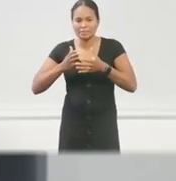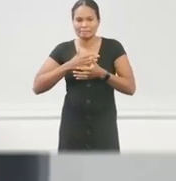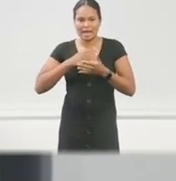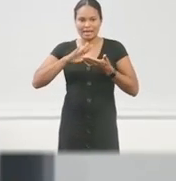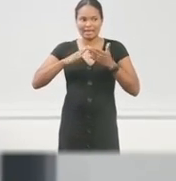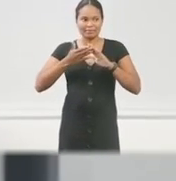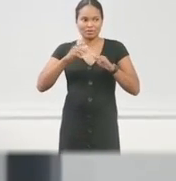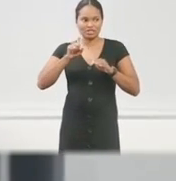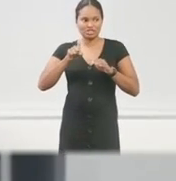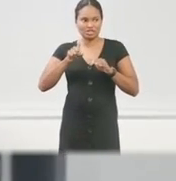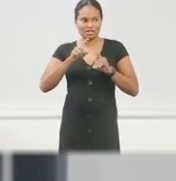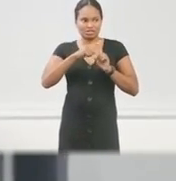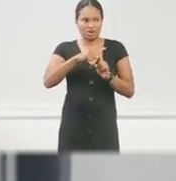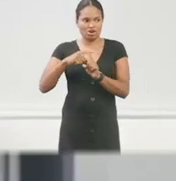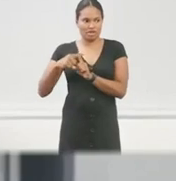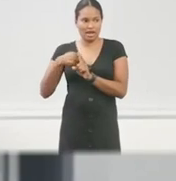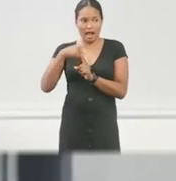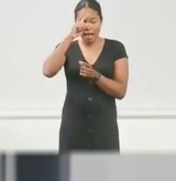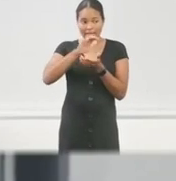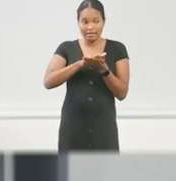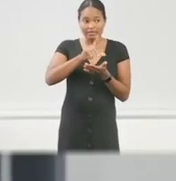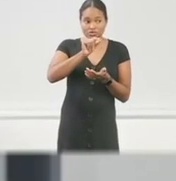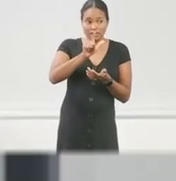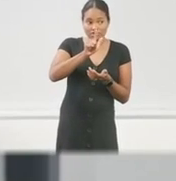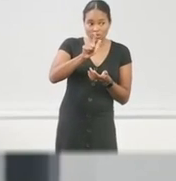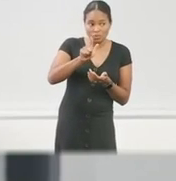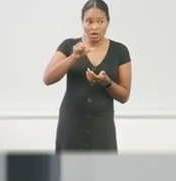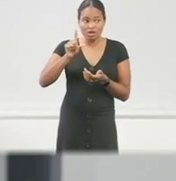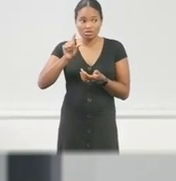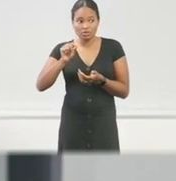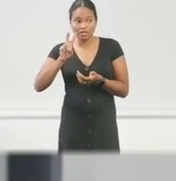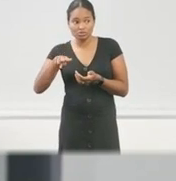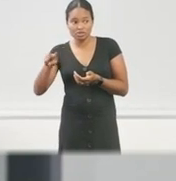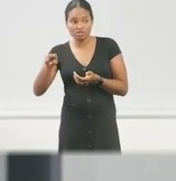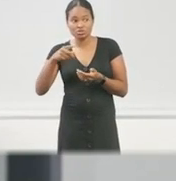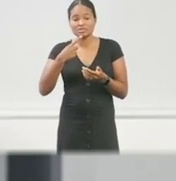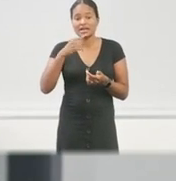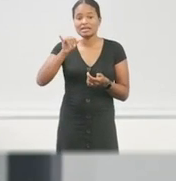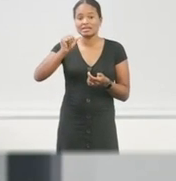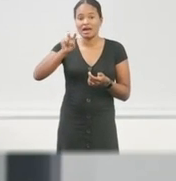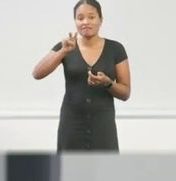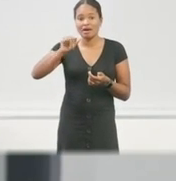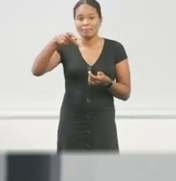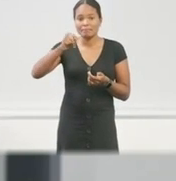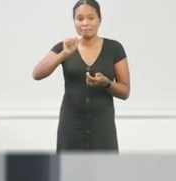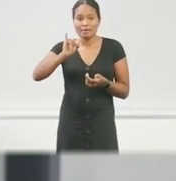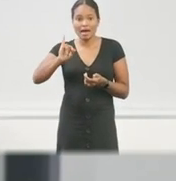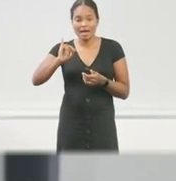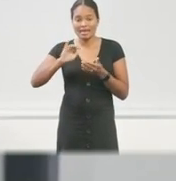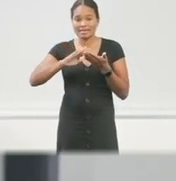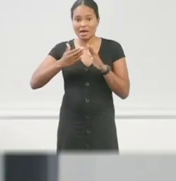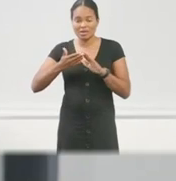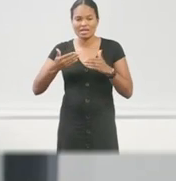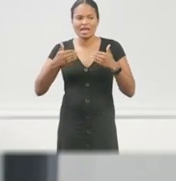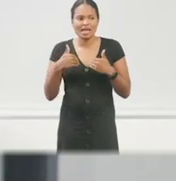the 2011 to 2021 report said Yavapai County had approximately 20 heat-caused deaths.